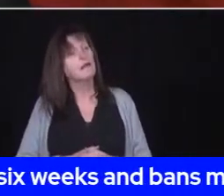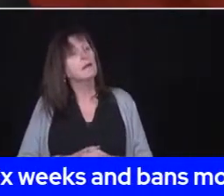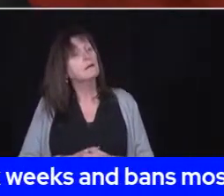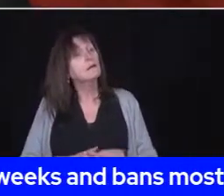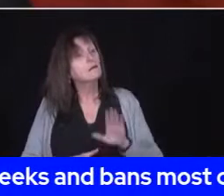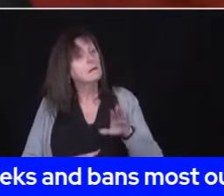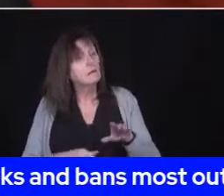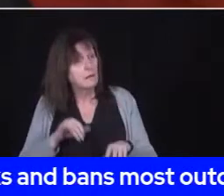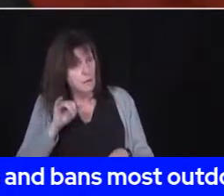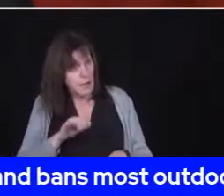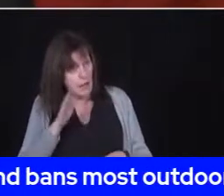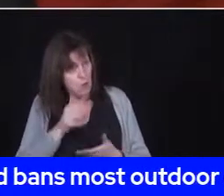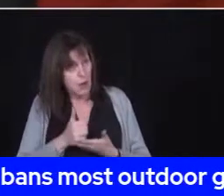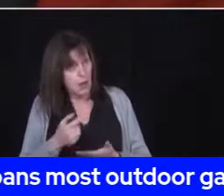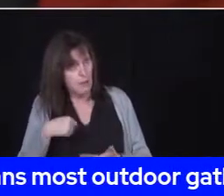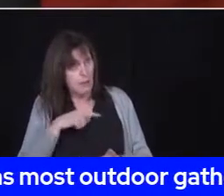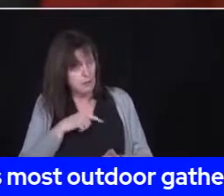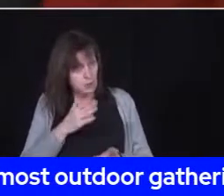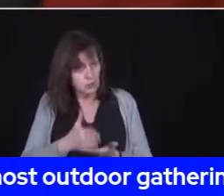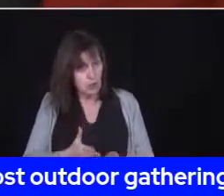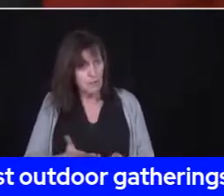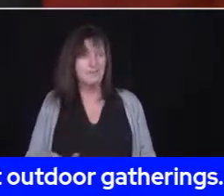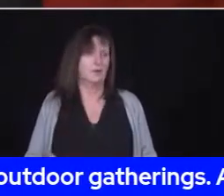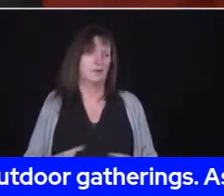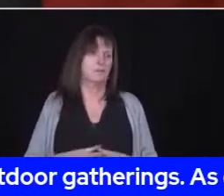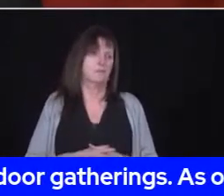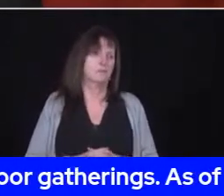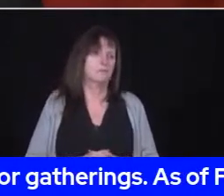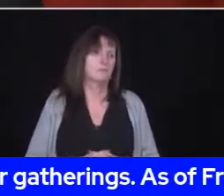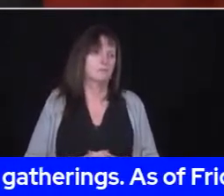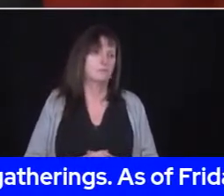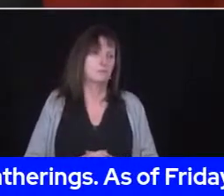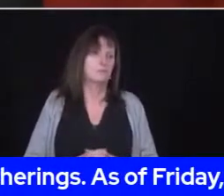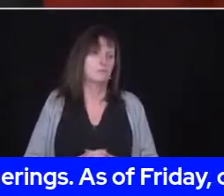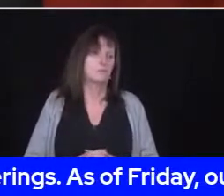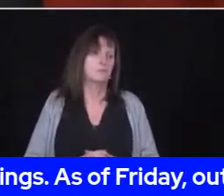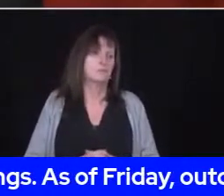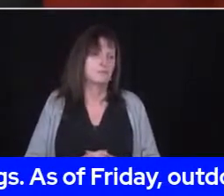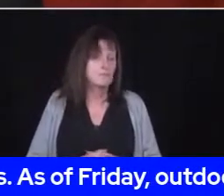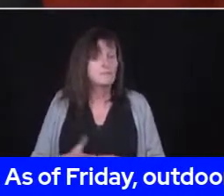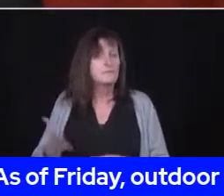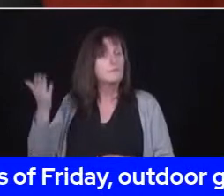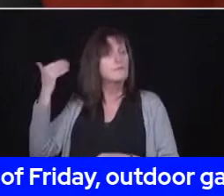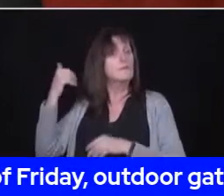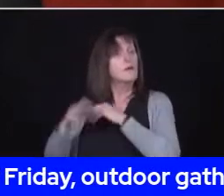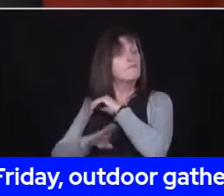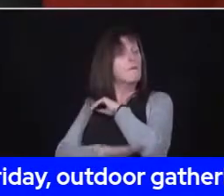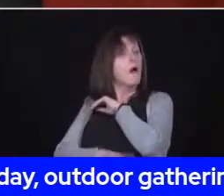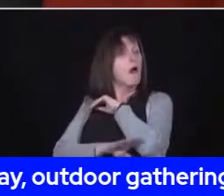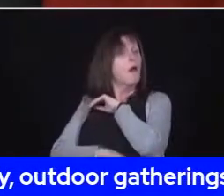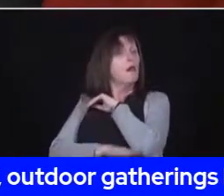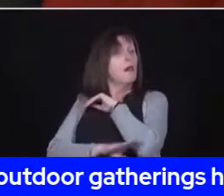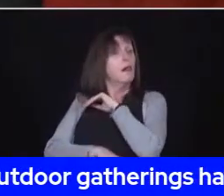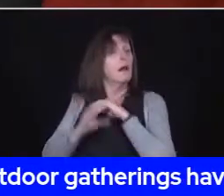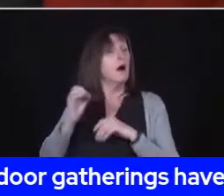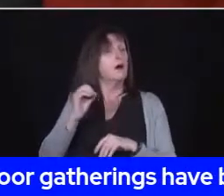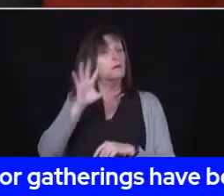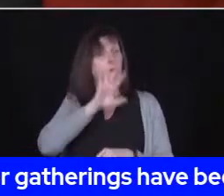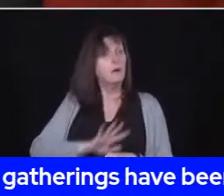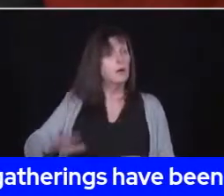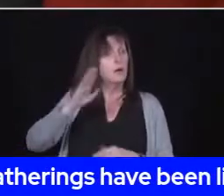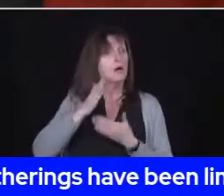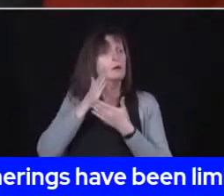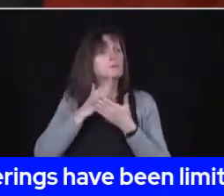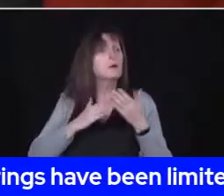done. For all the way back to the fall, we have parts of this province that have been in gray lockdown.